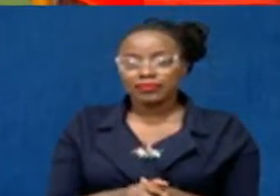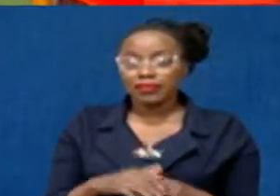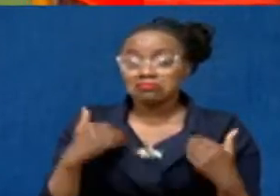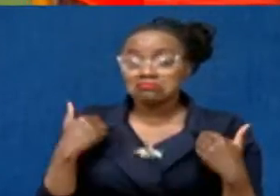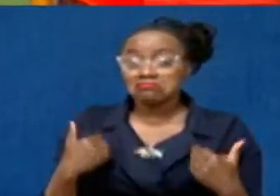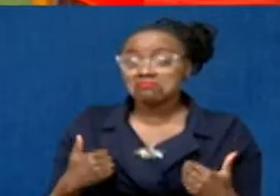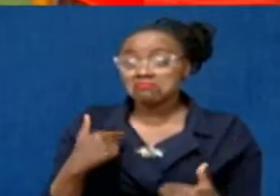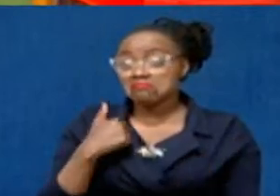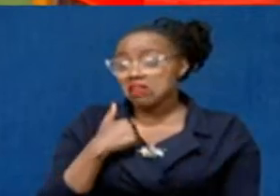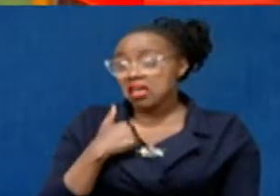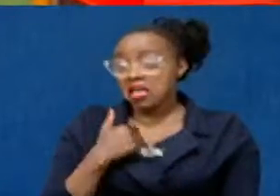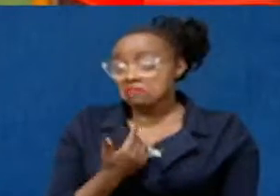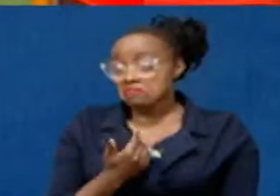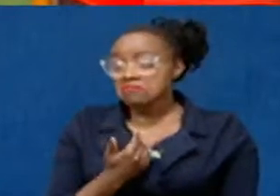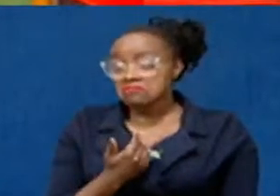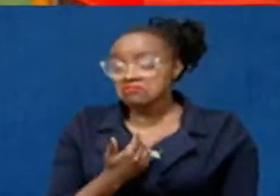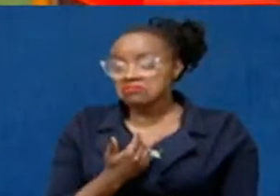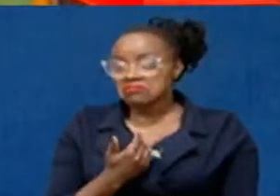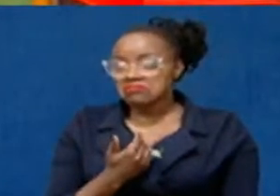Mimi